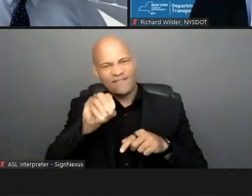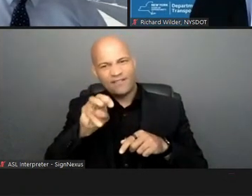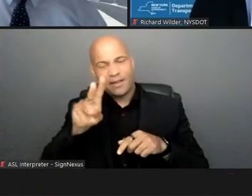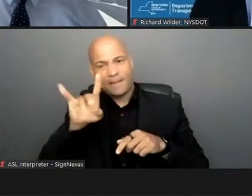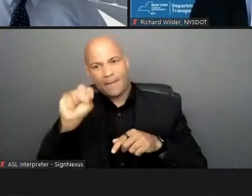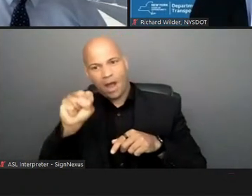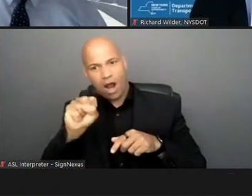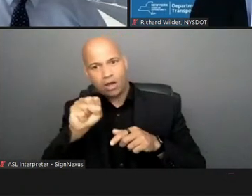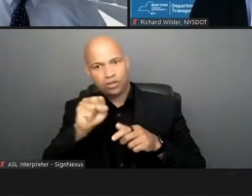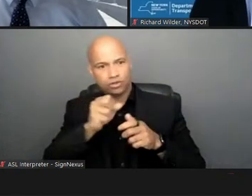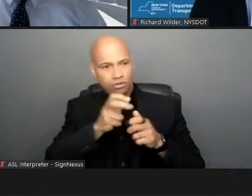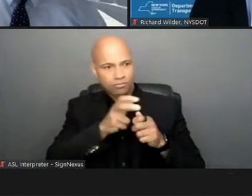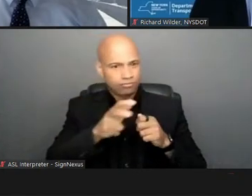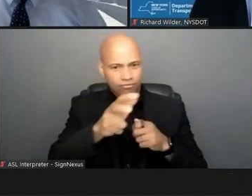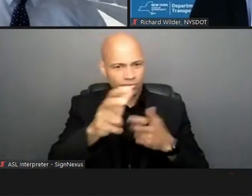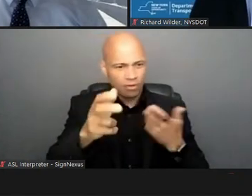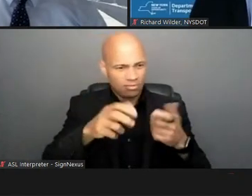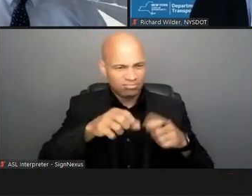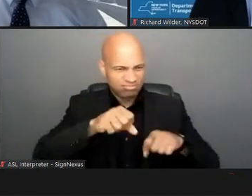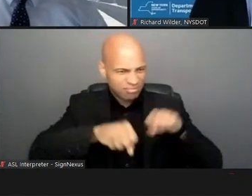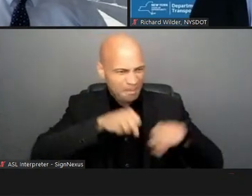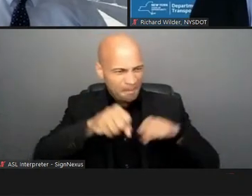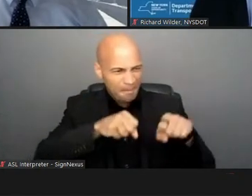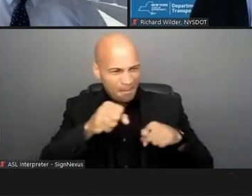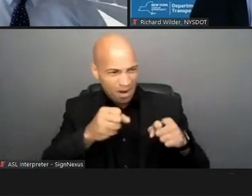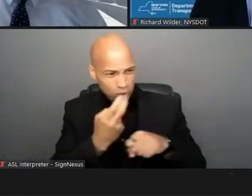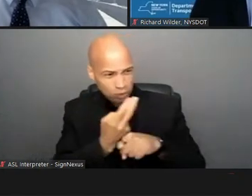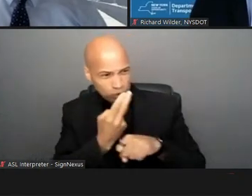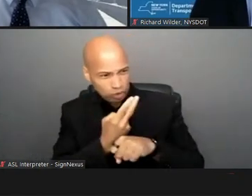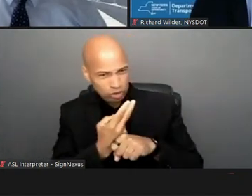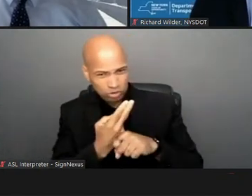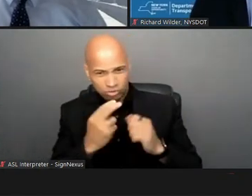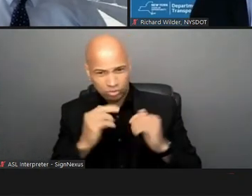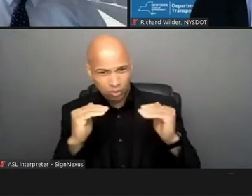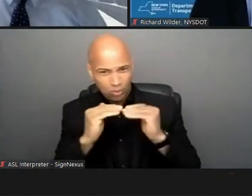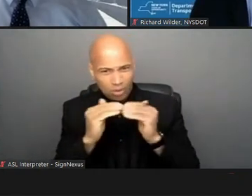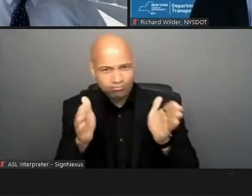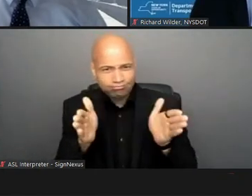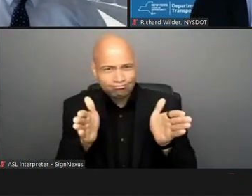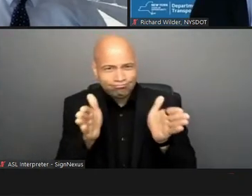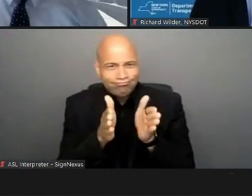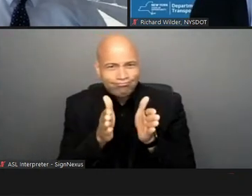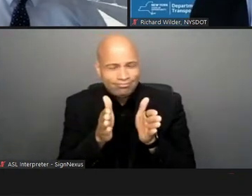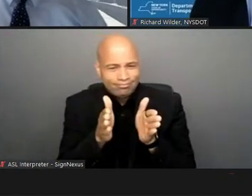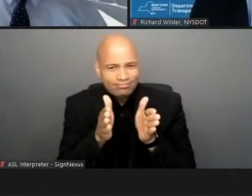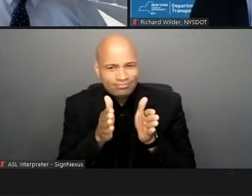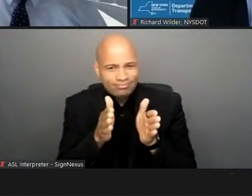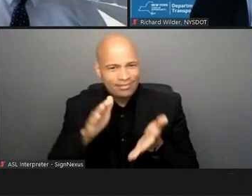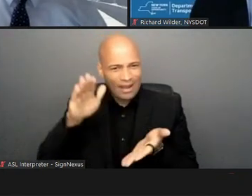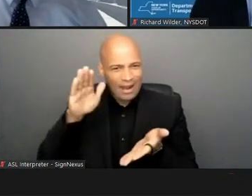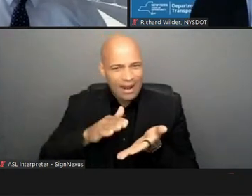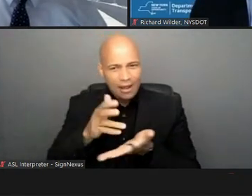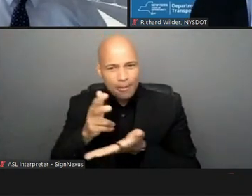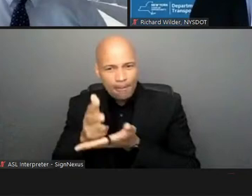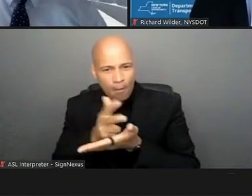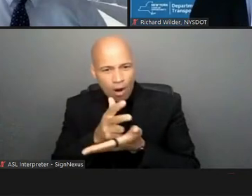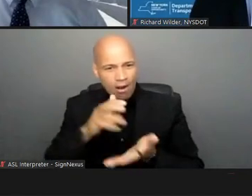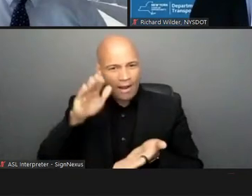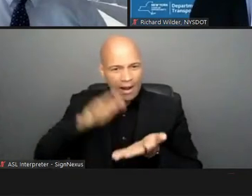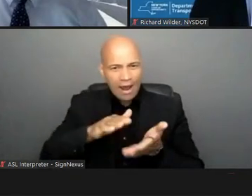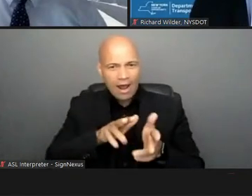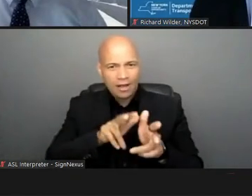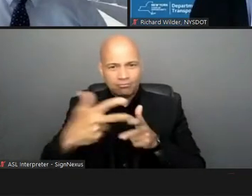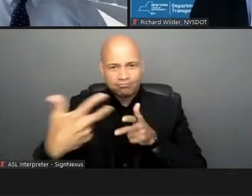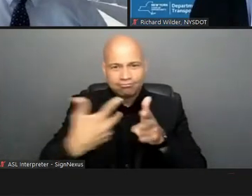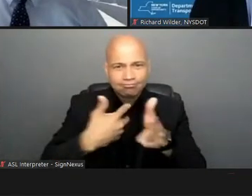at a volume that justifies the amount of squeeze that's been created for all the cars that you're now saying